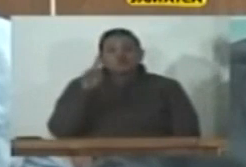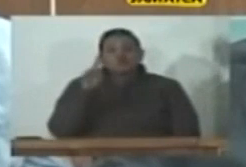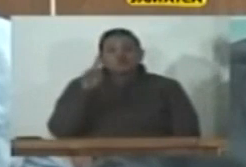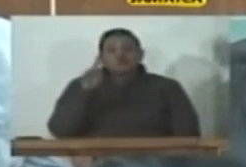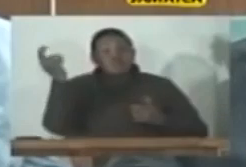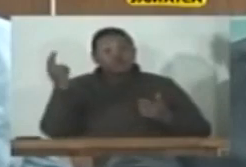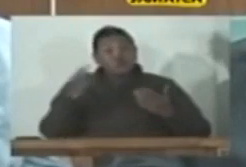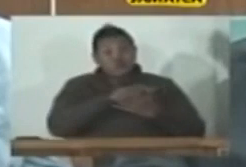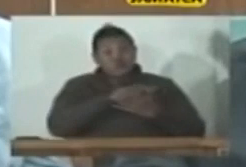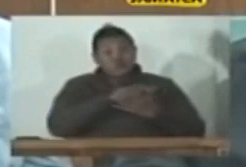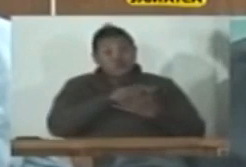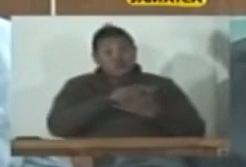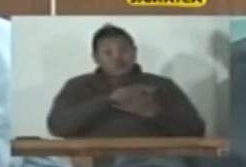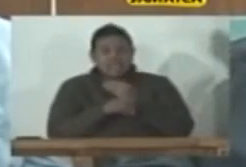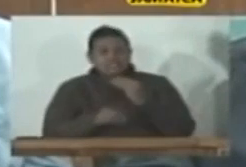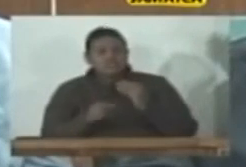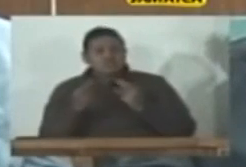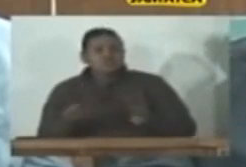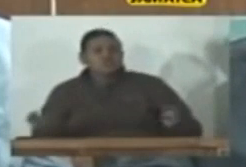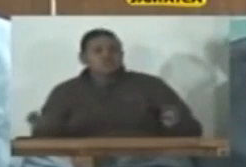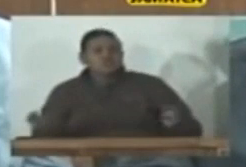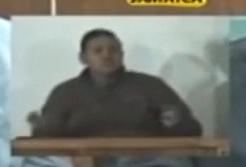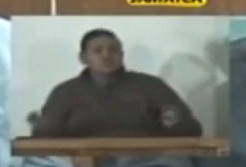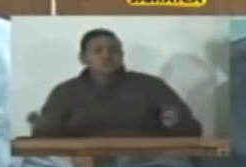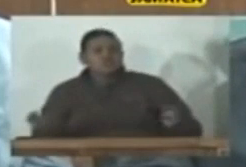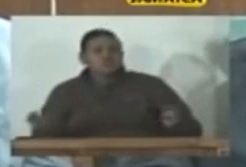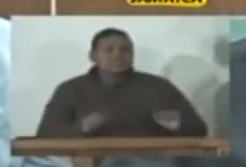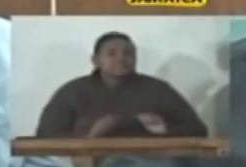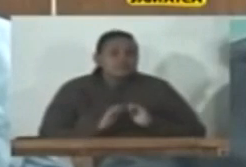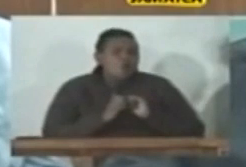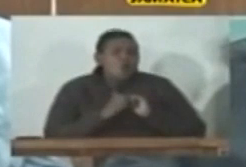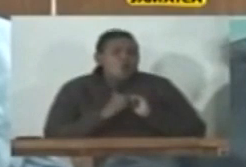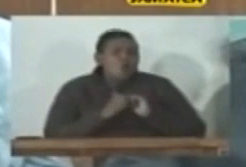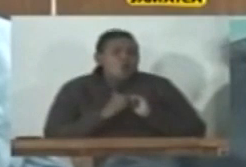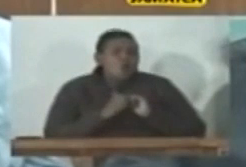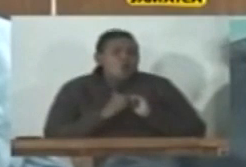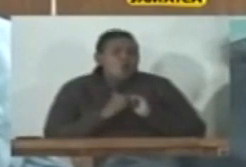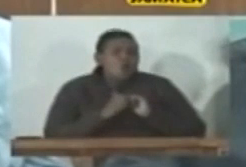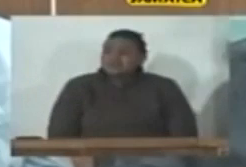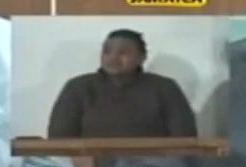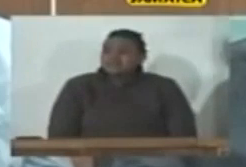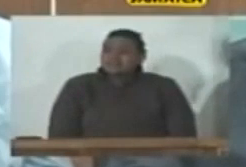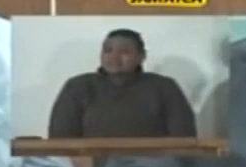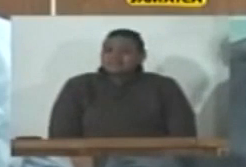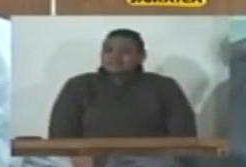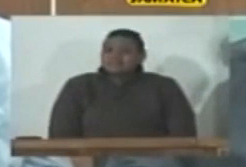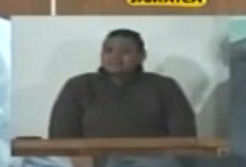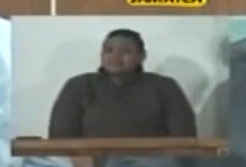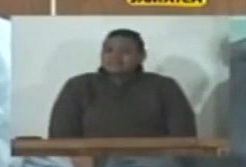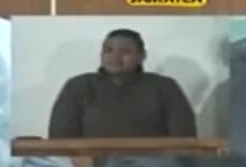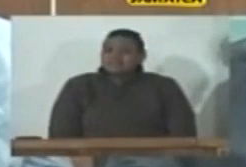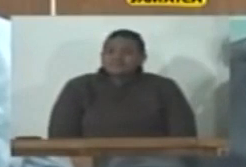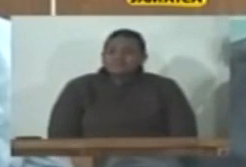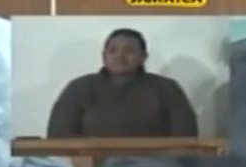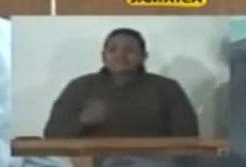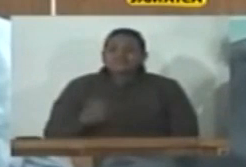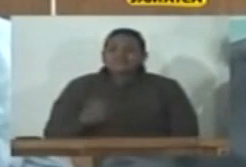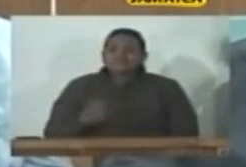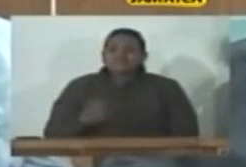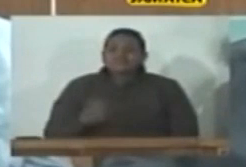Mr. Speaker, last year we called for taxes to be given back to the people out of this tremendous